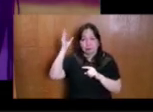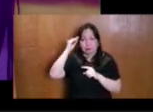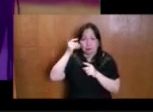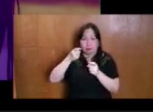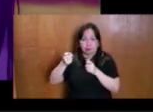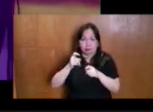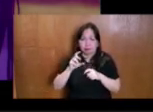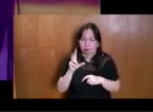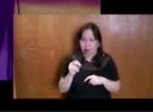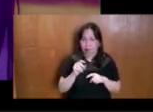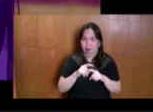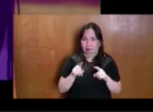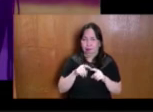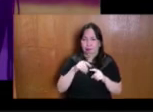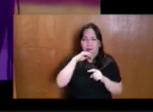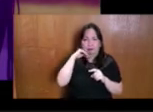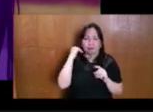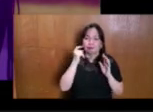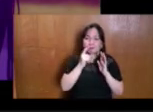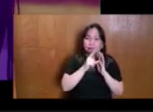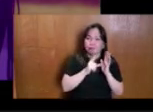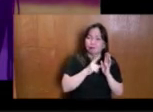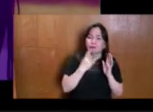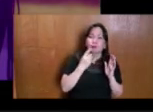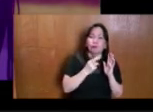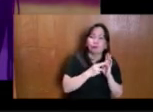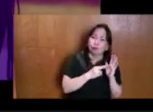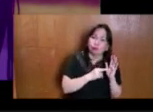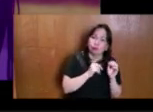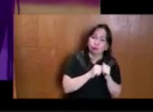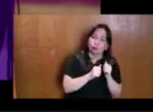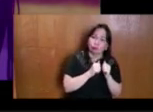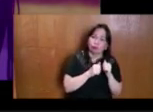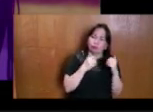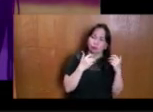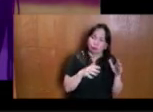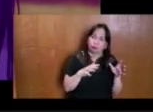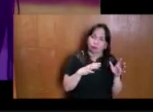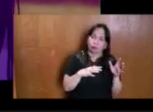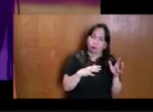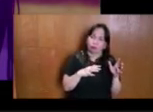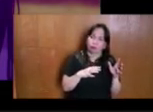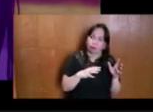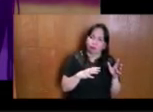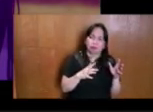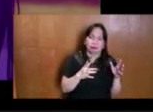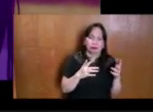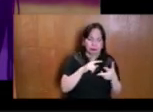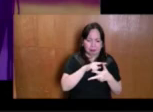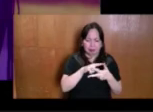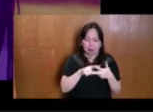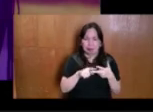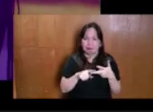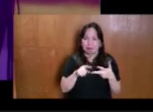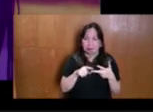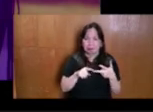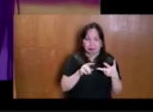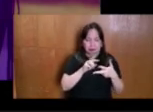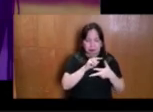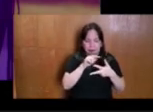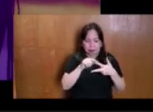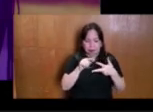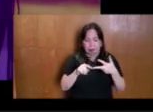Legislation is not even just regulation, not equivalent to regulation. These are three big areas. They are related, but not the